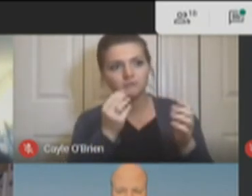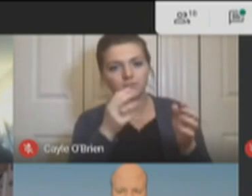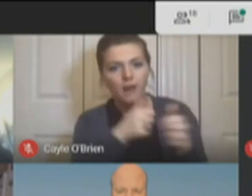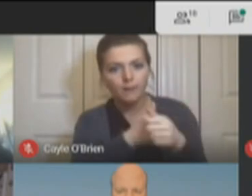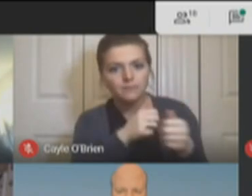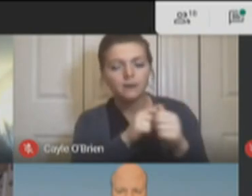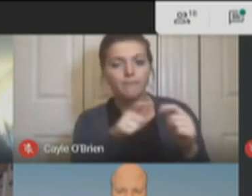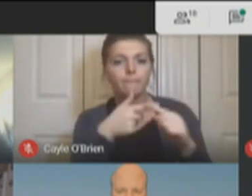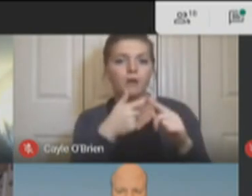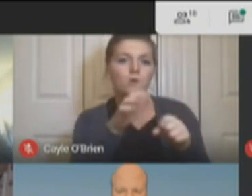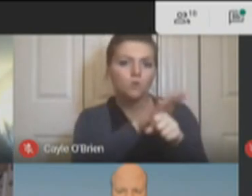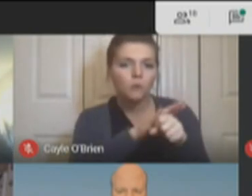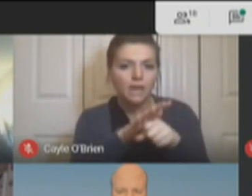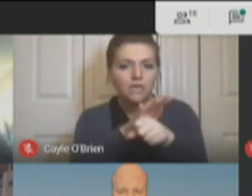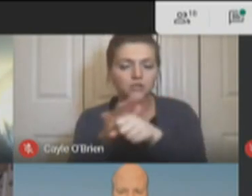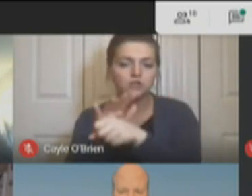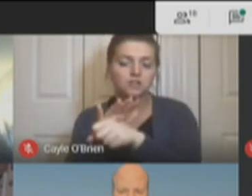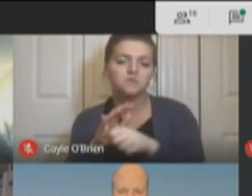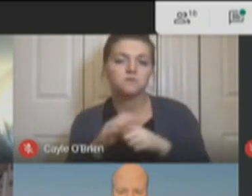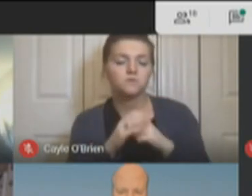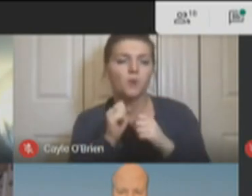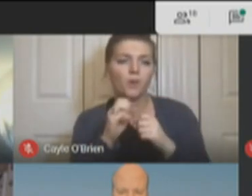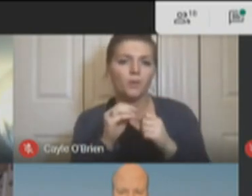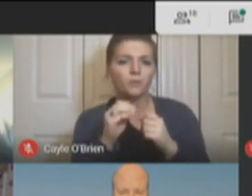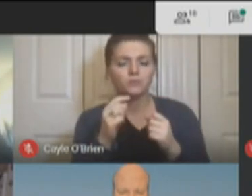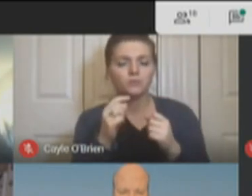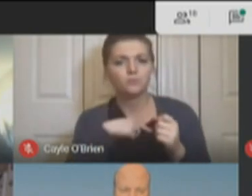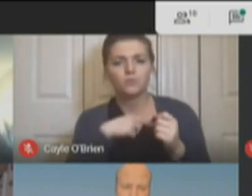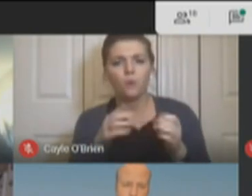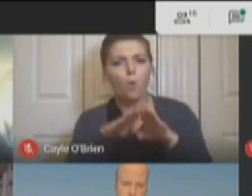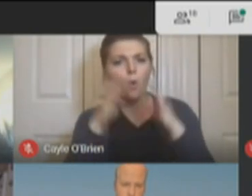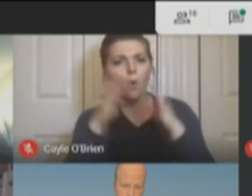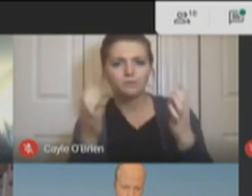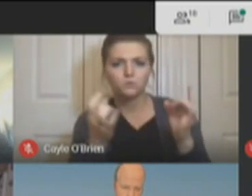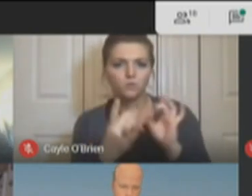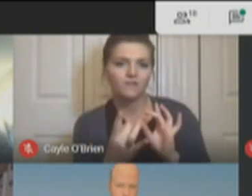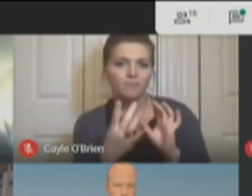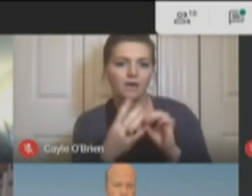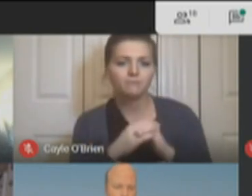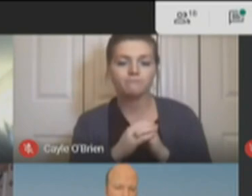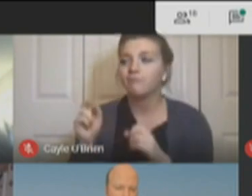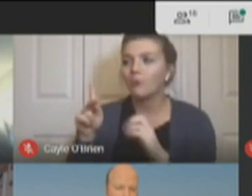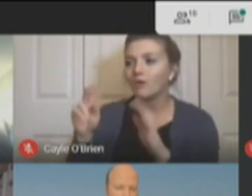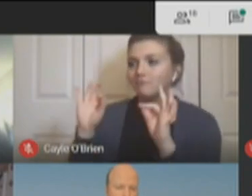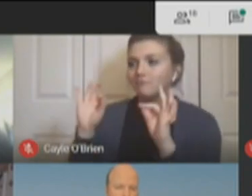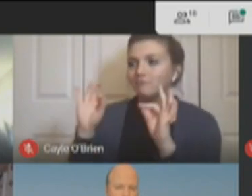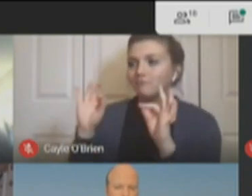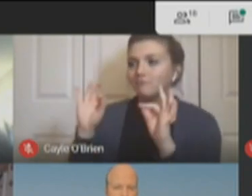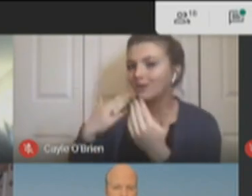doing, so we would welcome any input or feedback along the way. Okay, thank you. Thank you, Elizabeth.